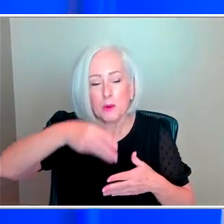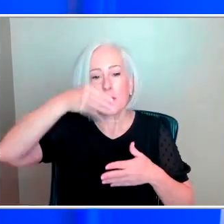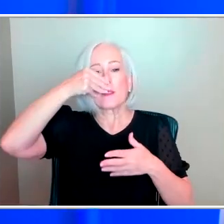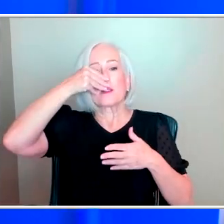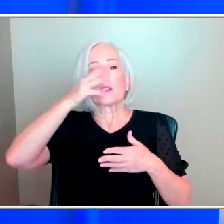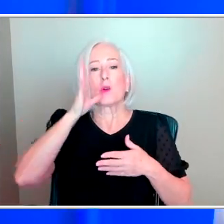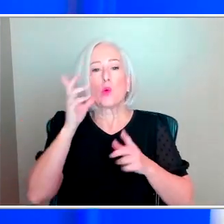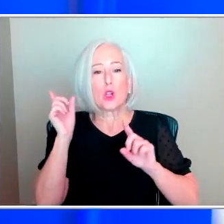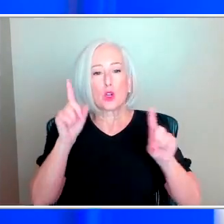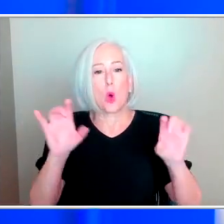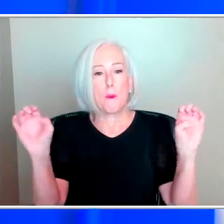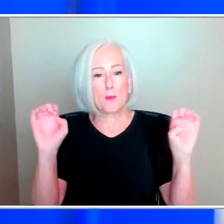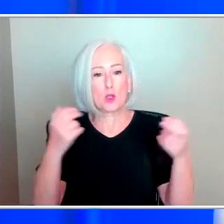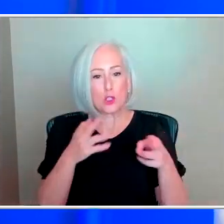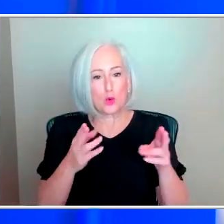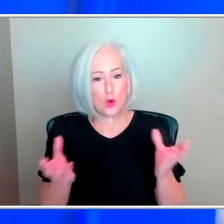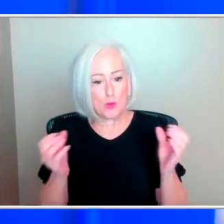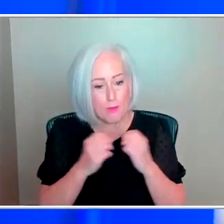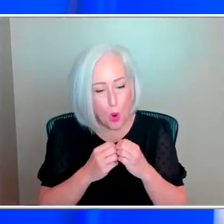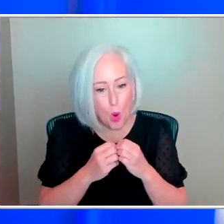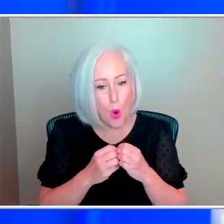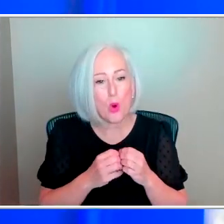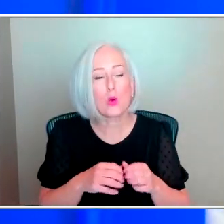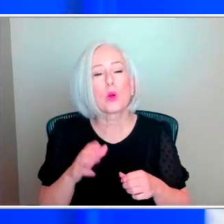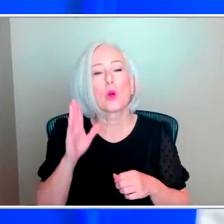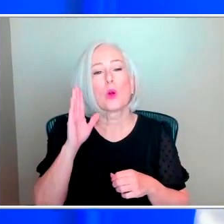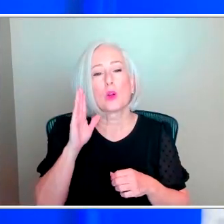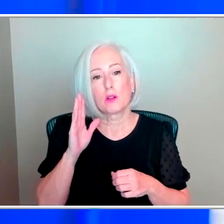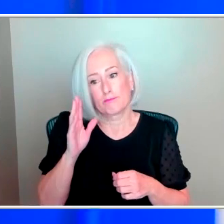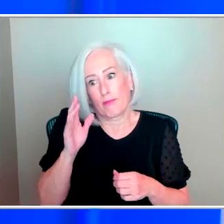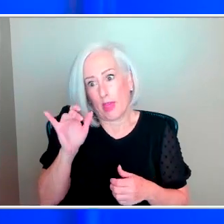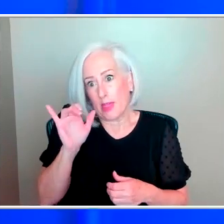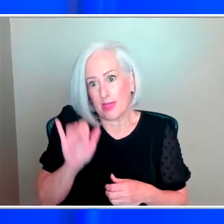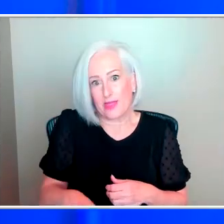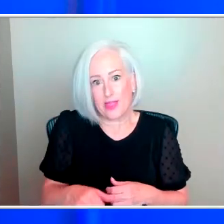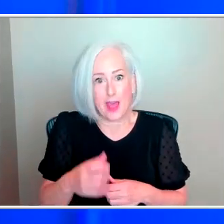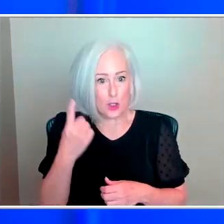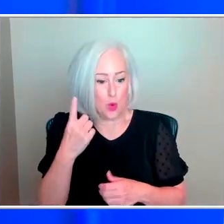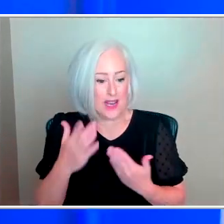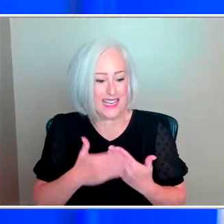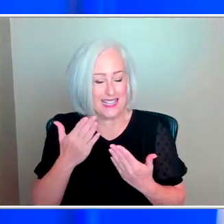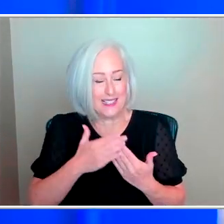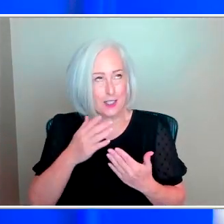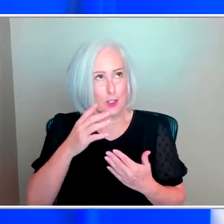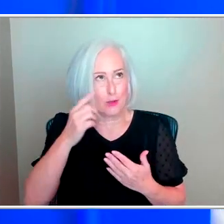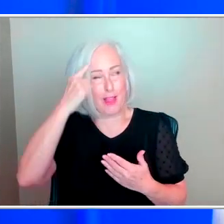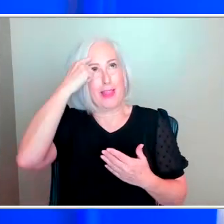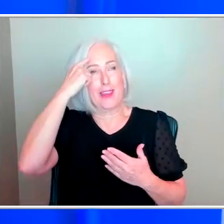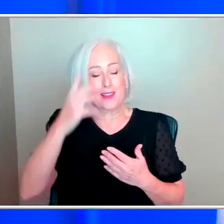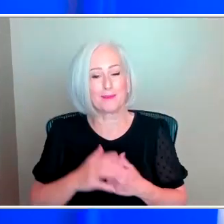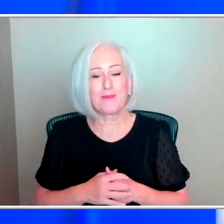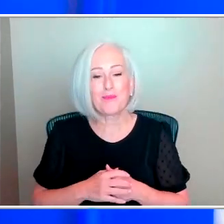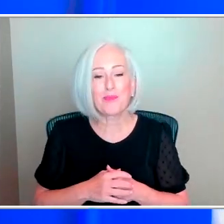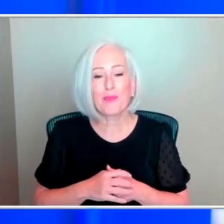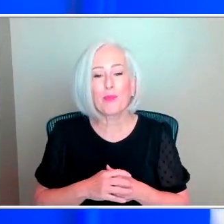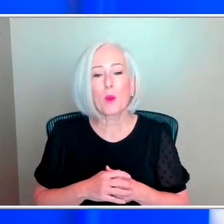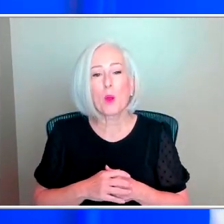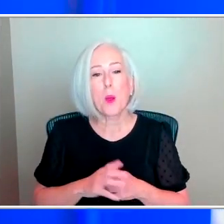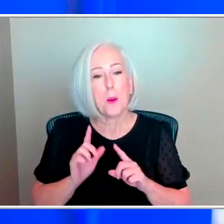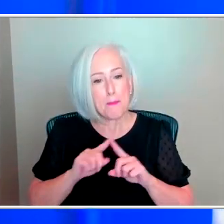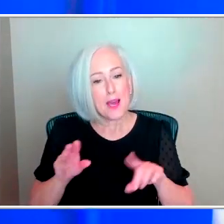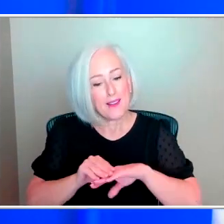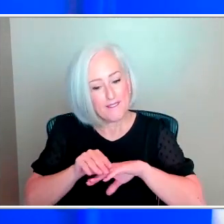emergency room, and that's the one that's easiest to come up with. But again, it can affect people